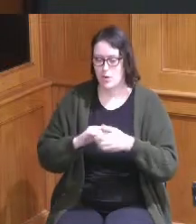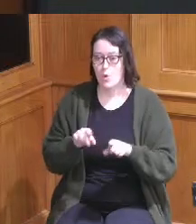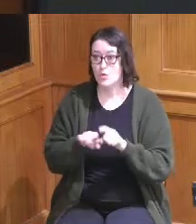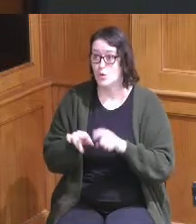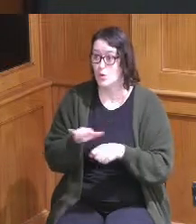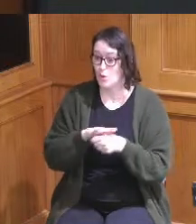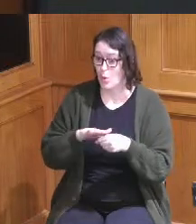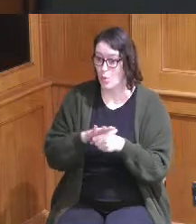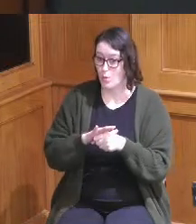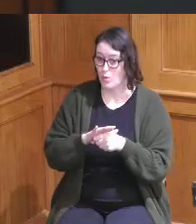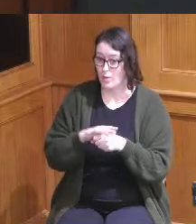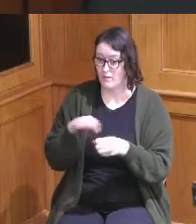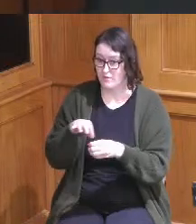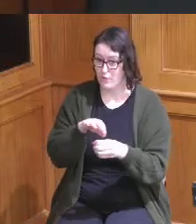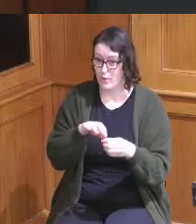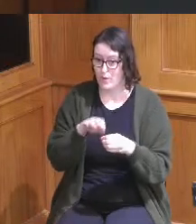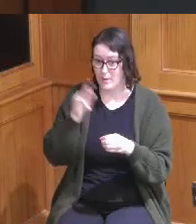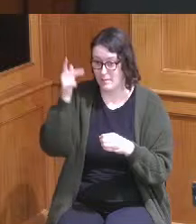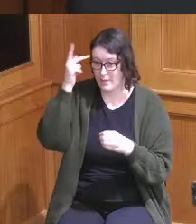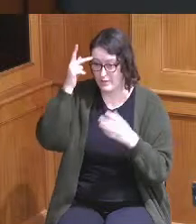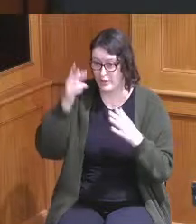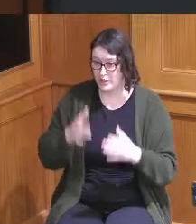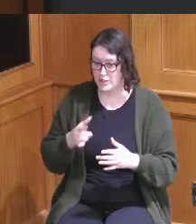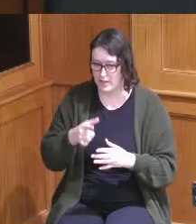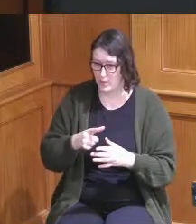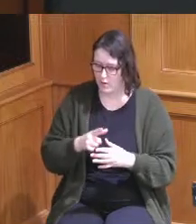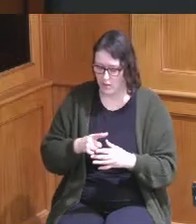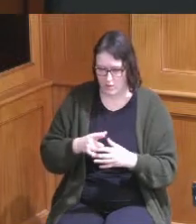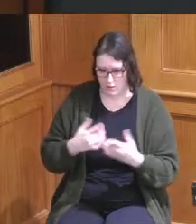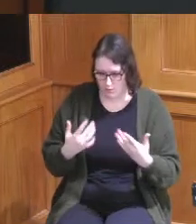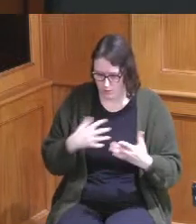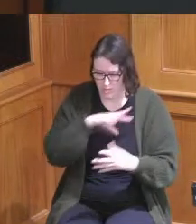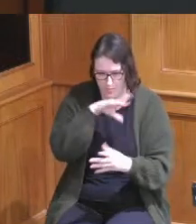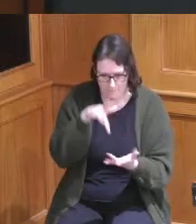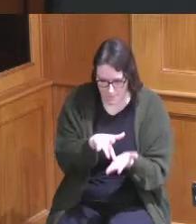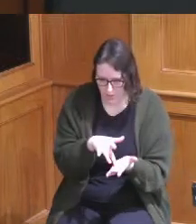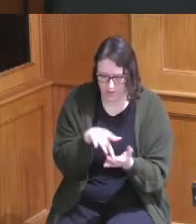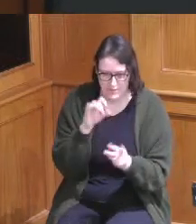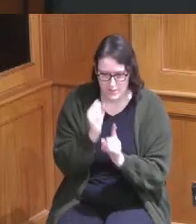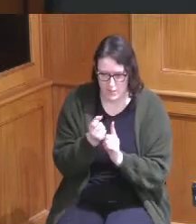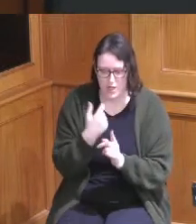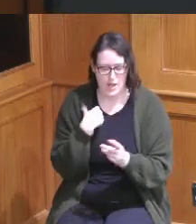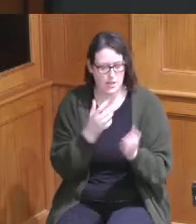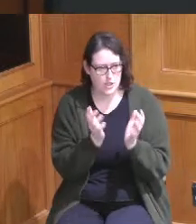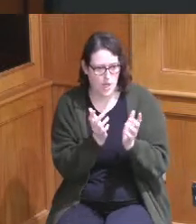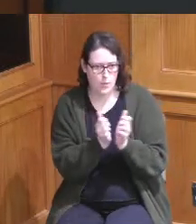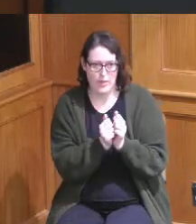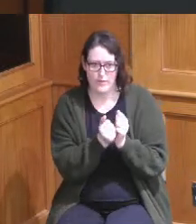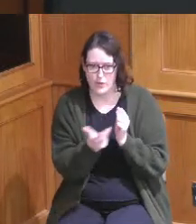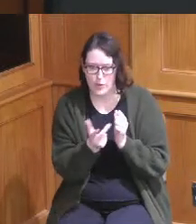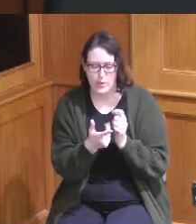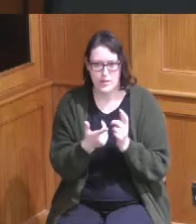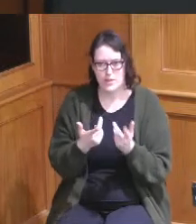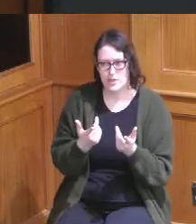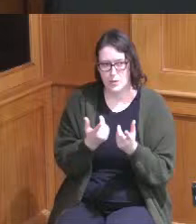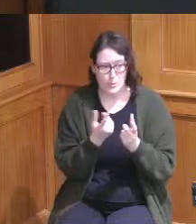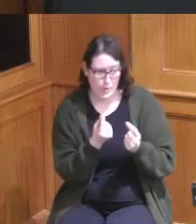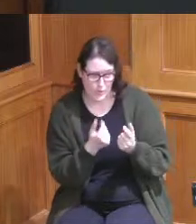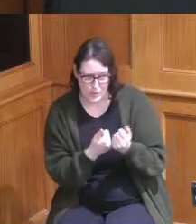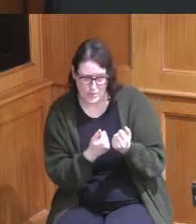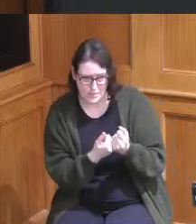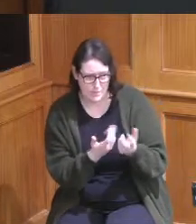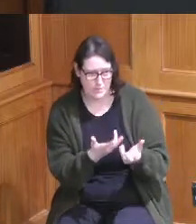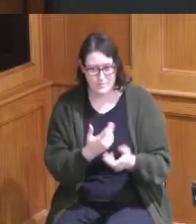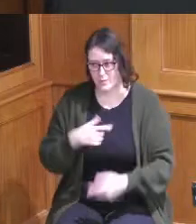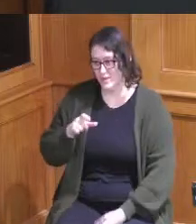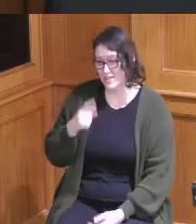out in these communities who I know were in the thick of it. I talked to a couple of them and said, hey, what can we do? And they said, we just